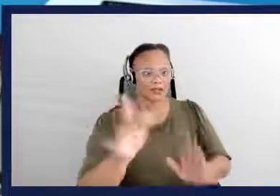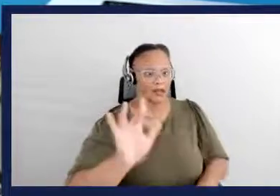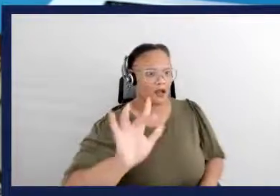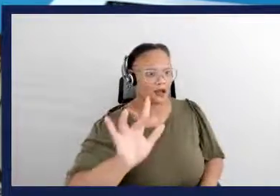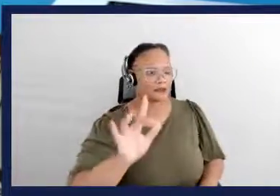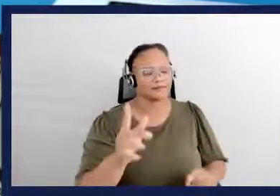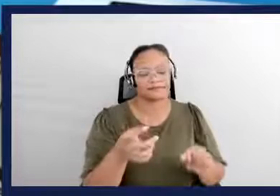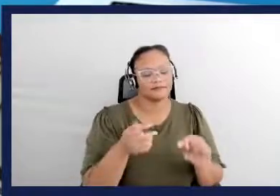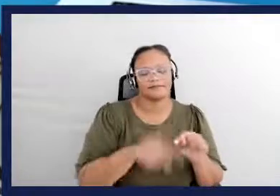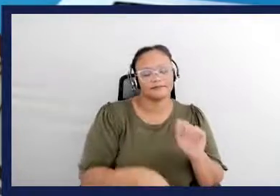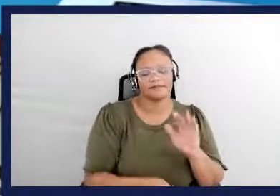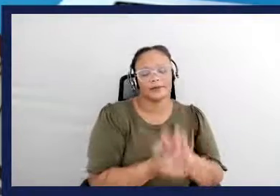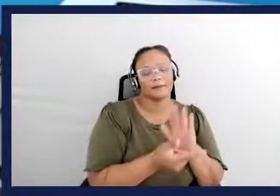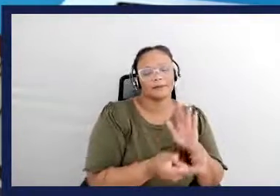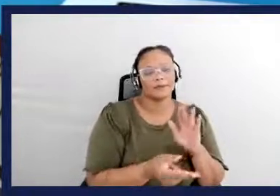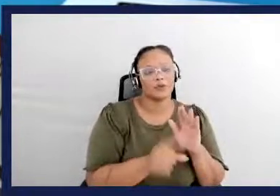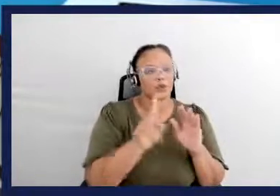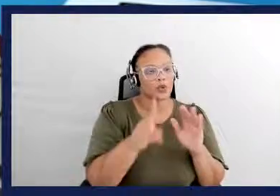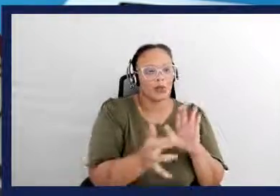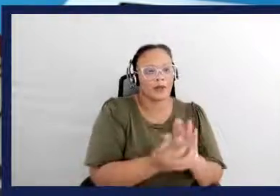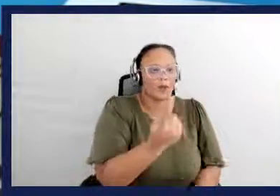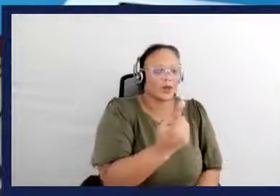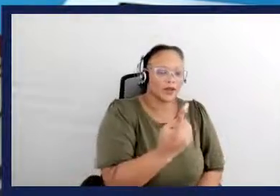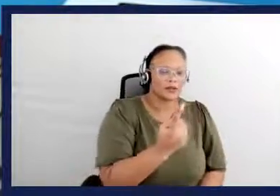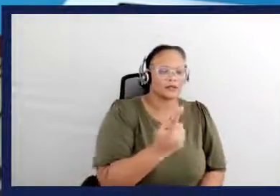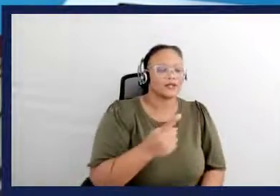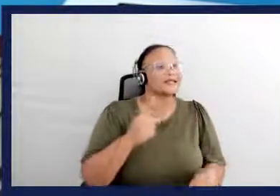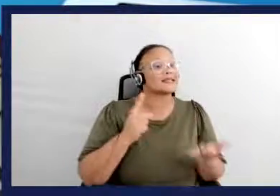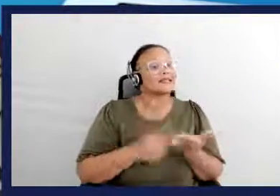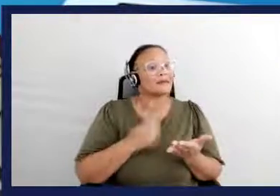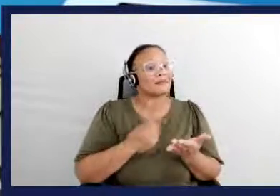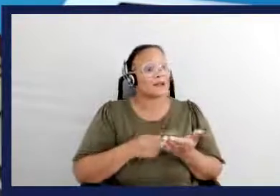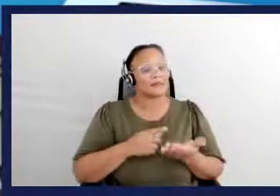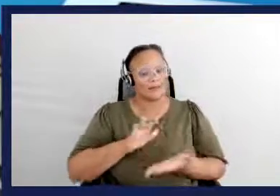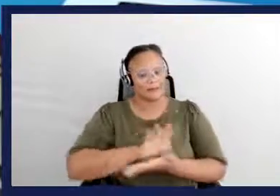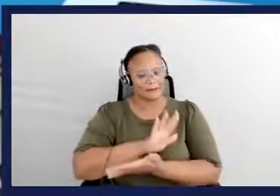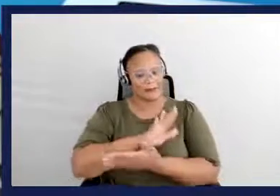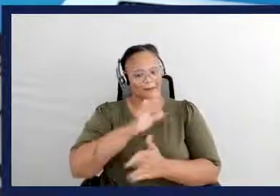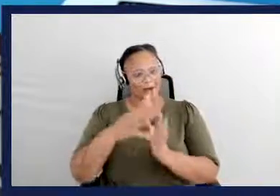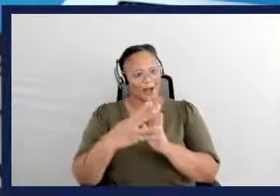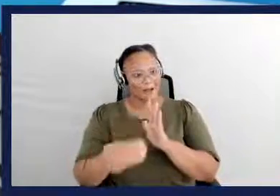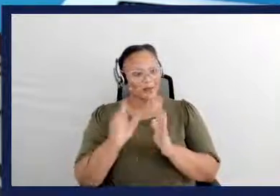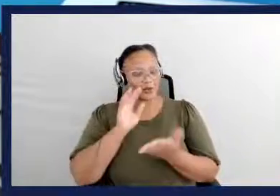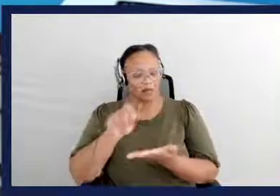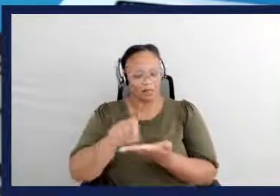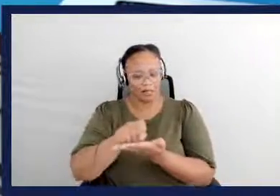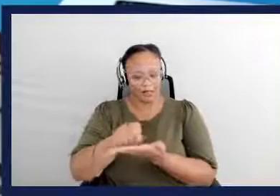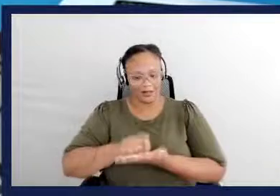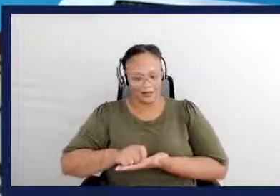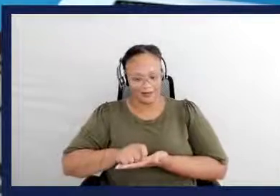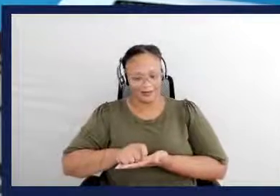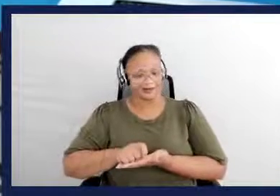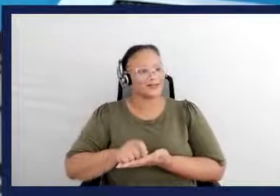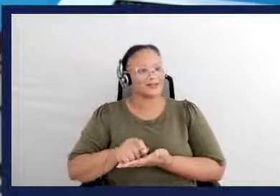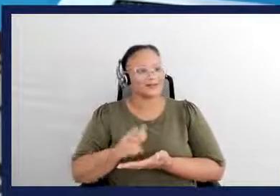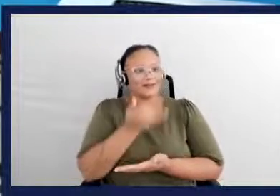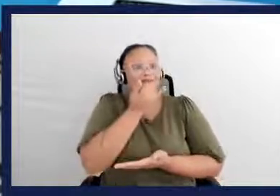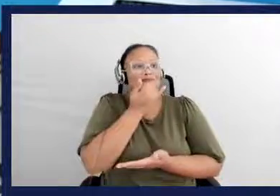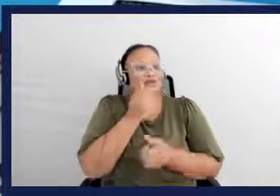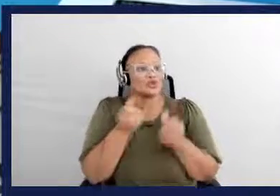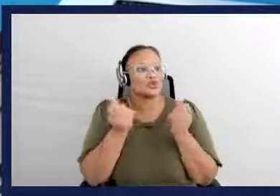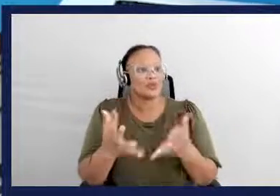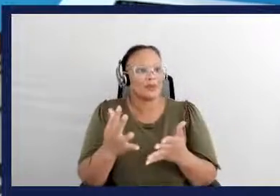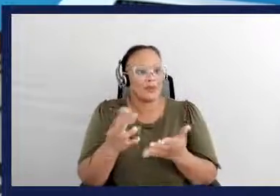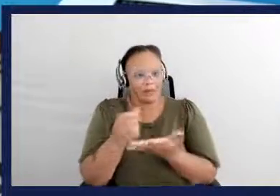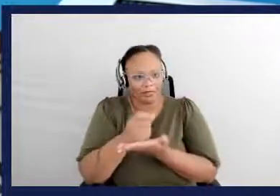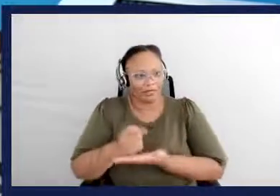you're only able to select one, but voters fill in multiple ovals. The accessible voting device actually won't allow that to happen. It won't let the voter